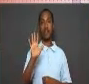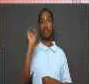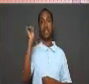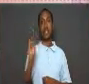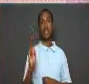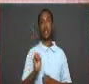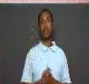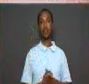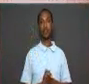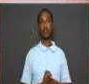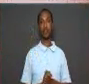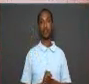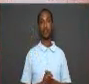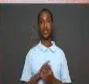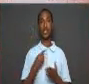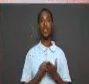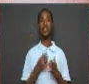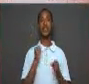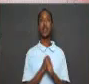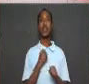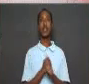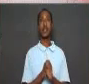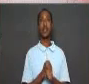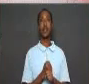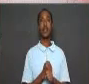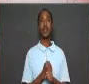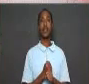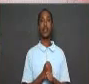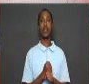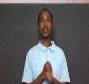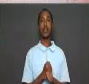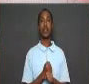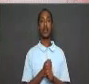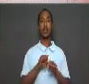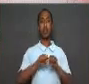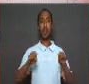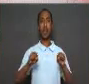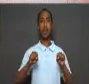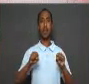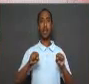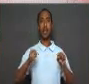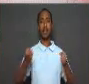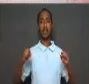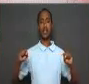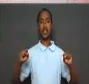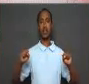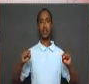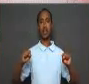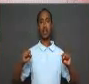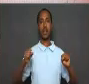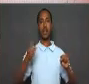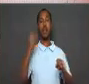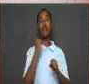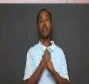99.5%. This makes it a tough, bendable, and stretchable form of